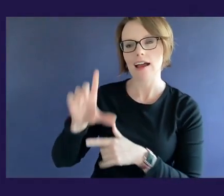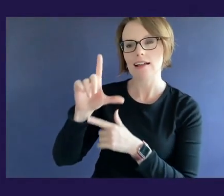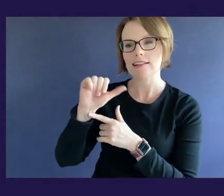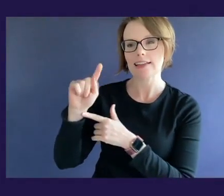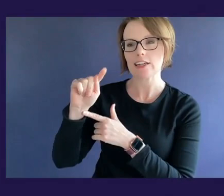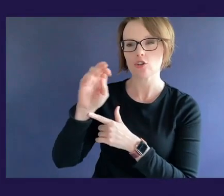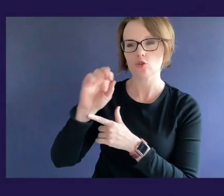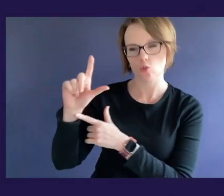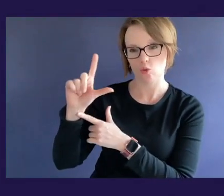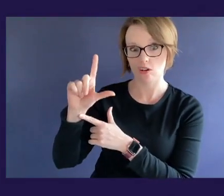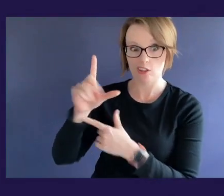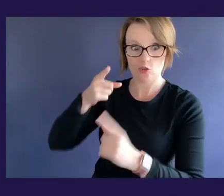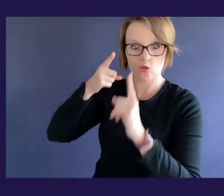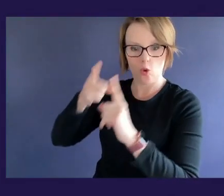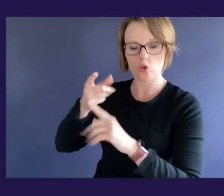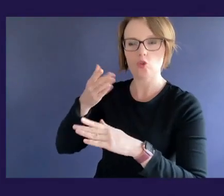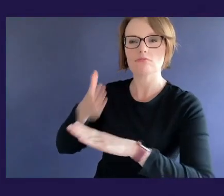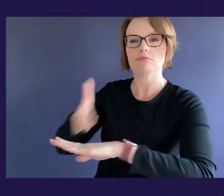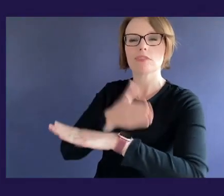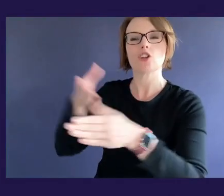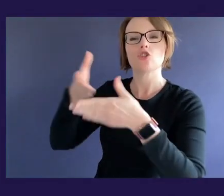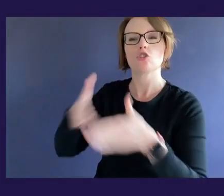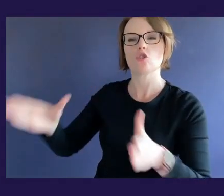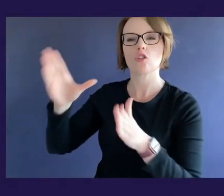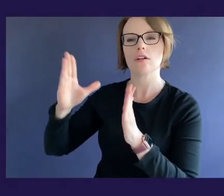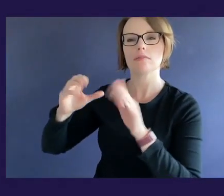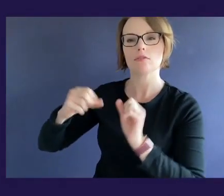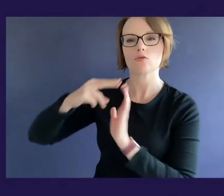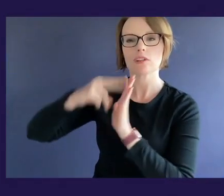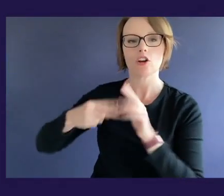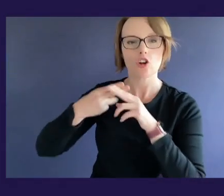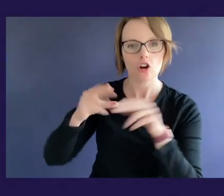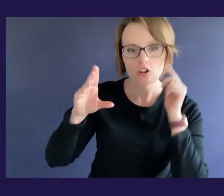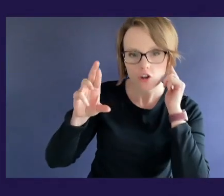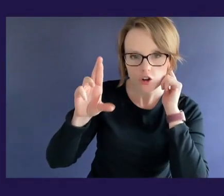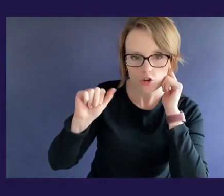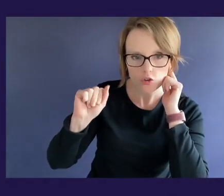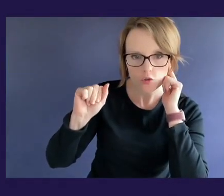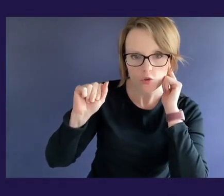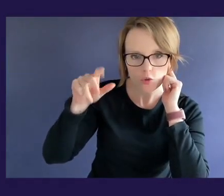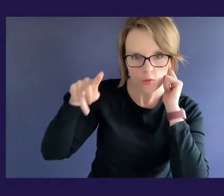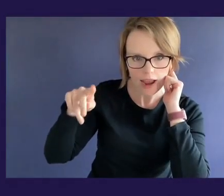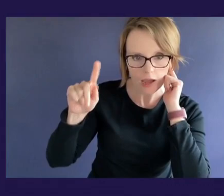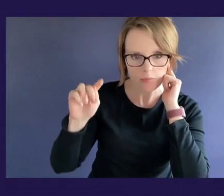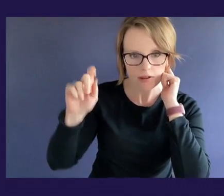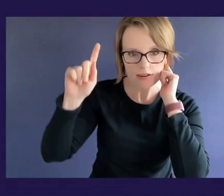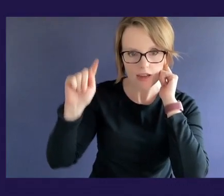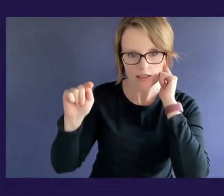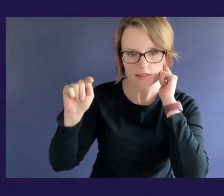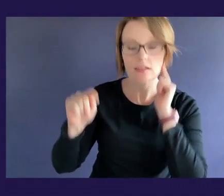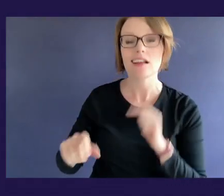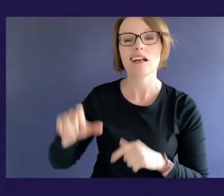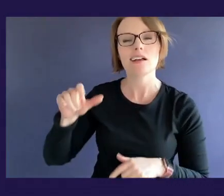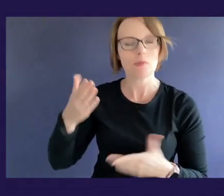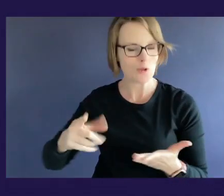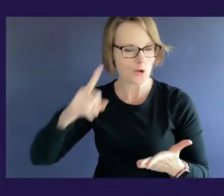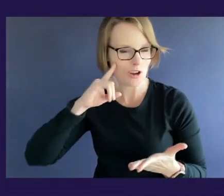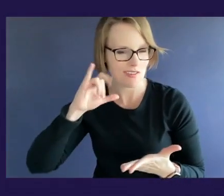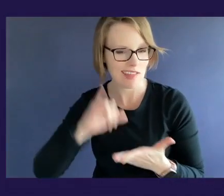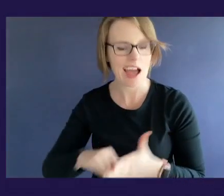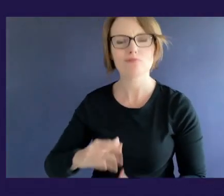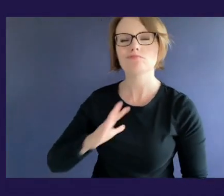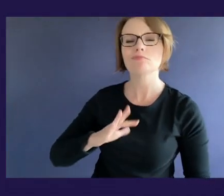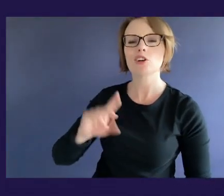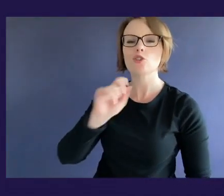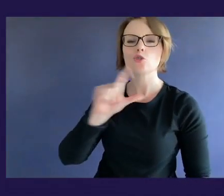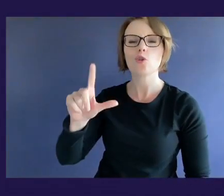enhance general information literacy is called the CRAP test. You may have heard of it. It's just a tool that anyone can use to